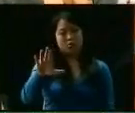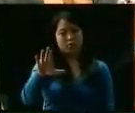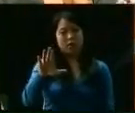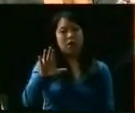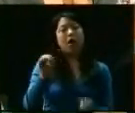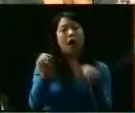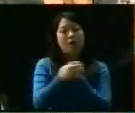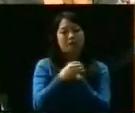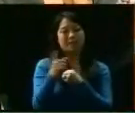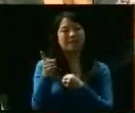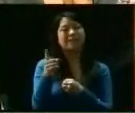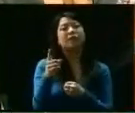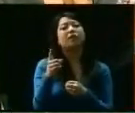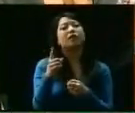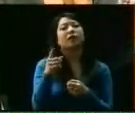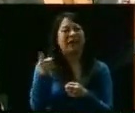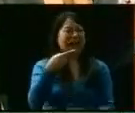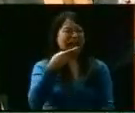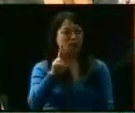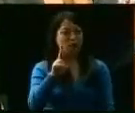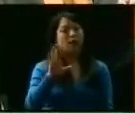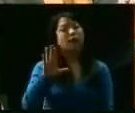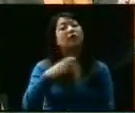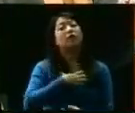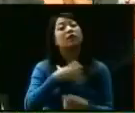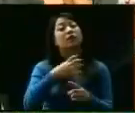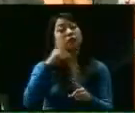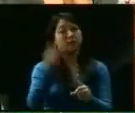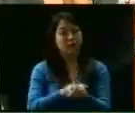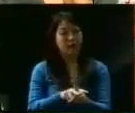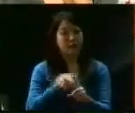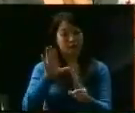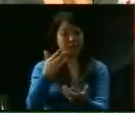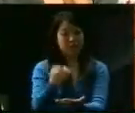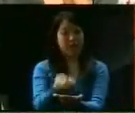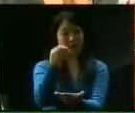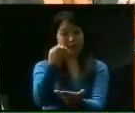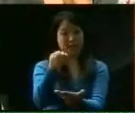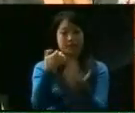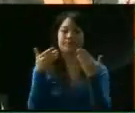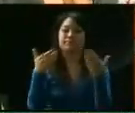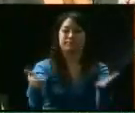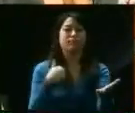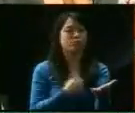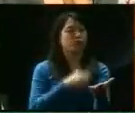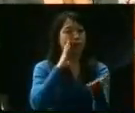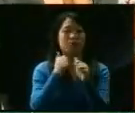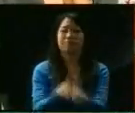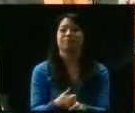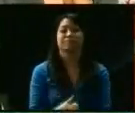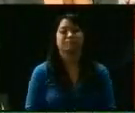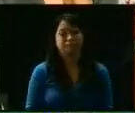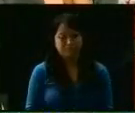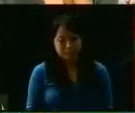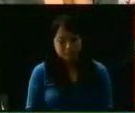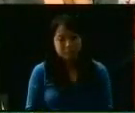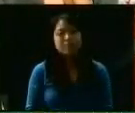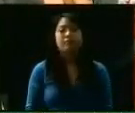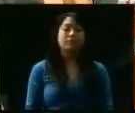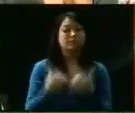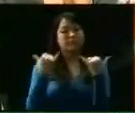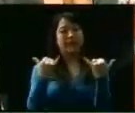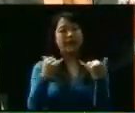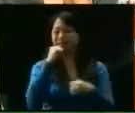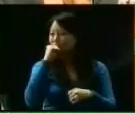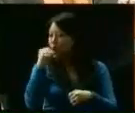Fogerson in HR, file his complaint, provide his evidence, and we'll act appropriately. This is neither the